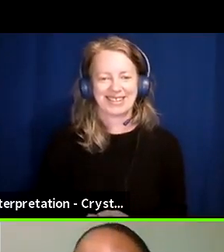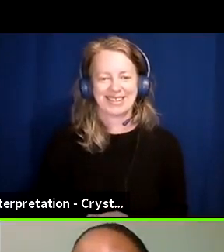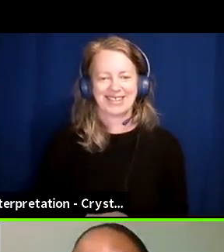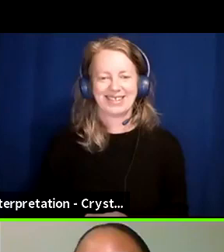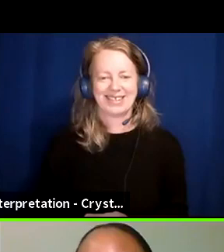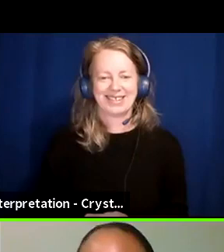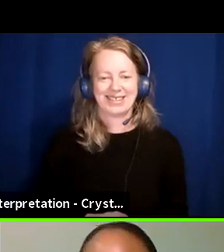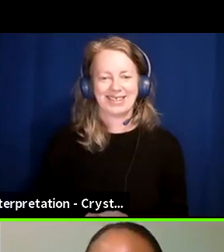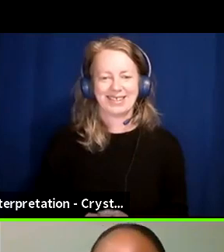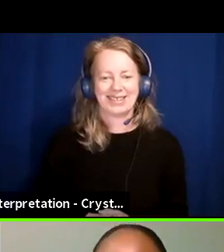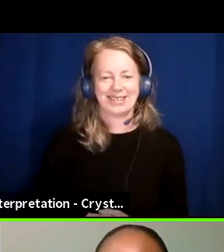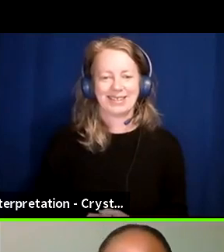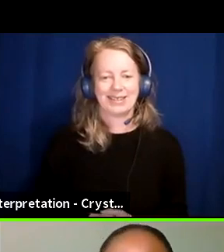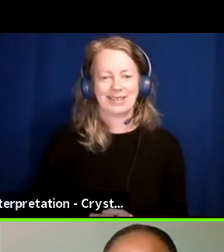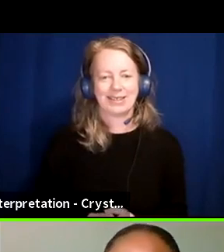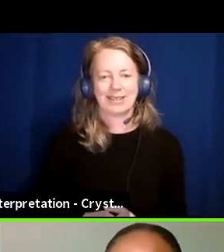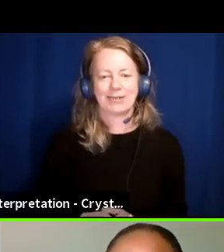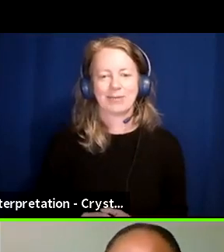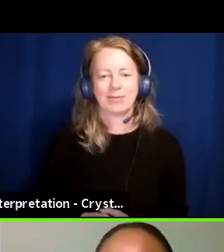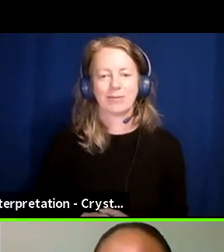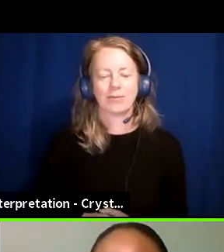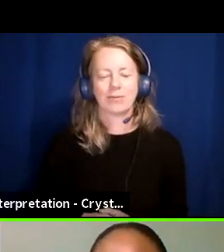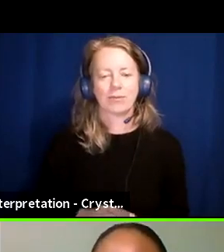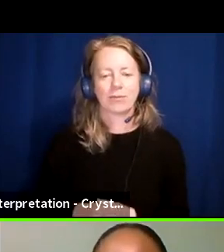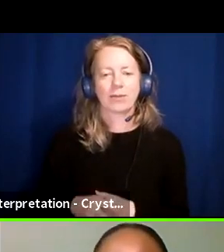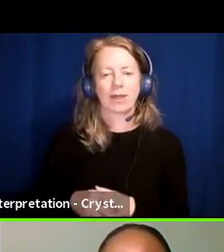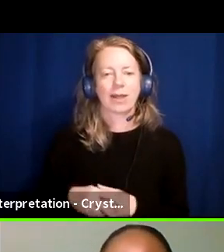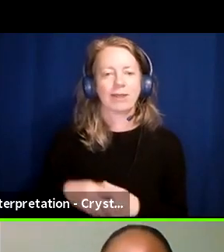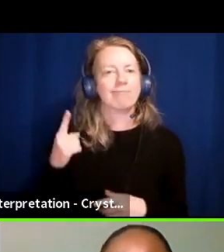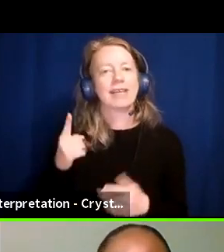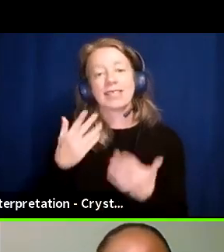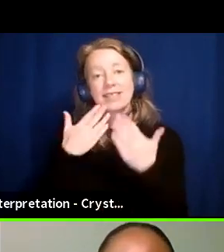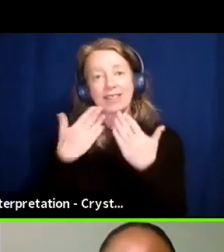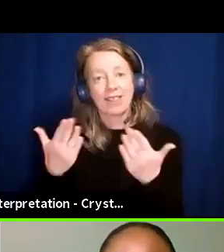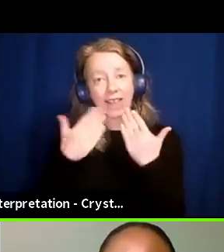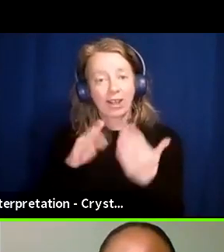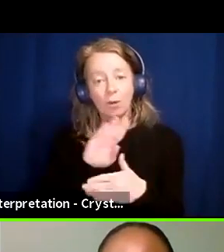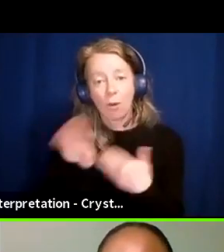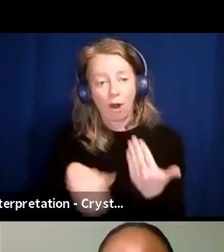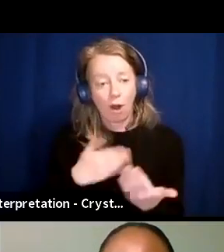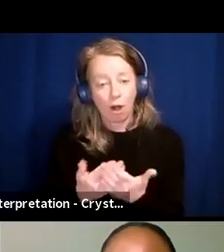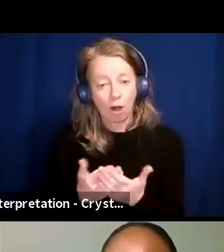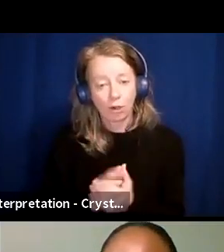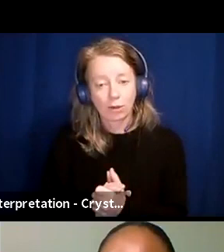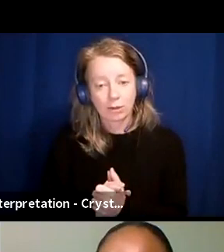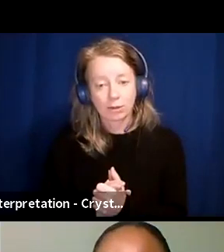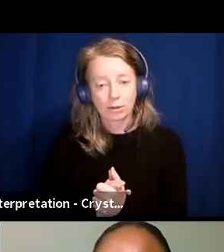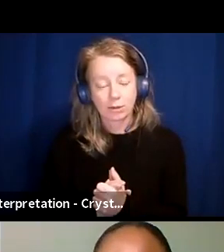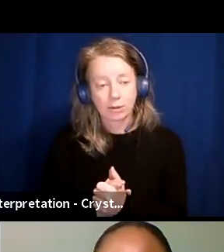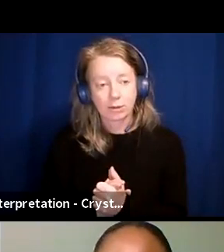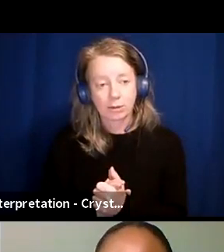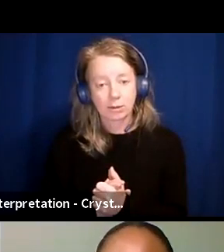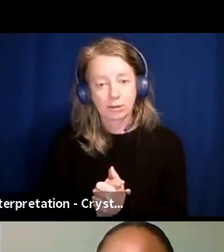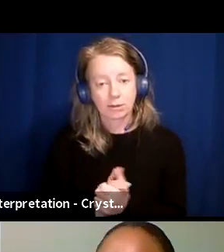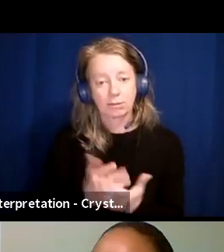So Dr. Lavenders, thank you to all our